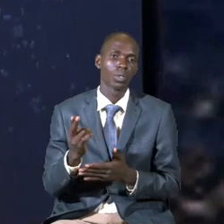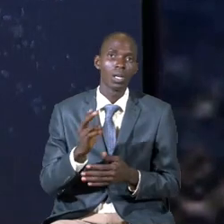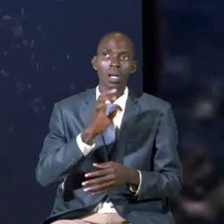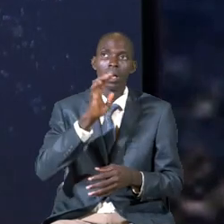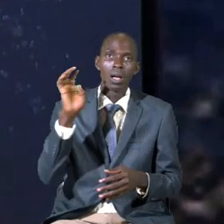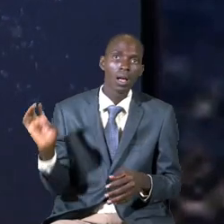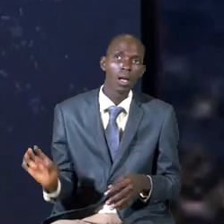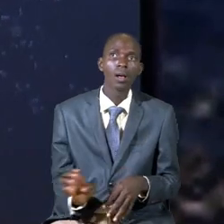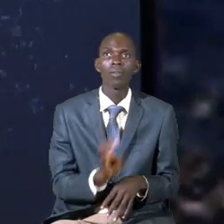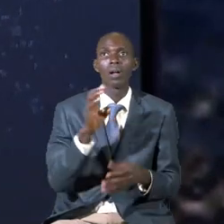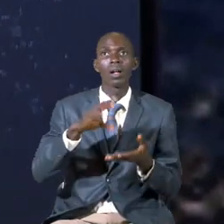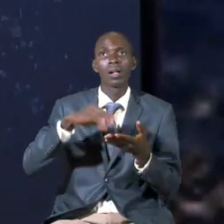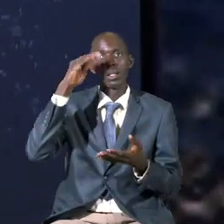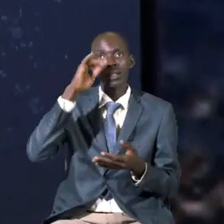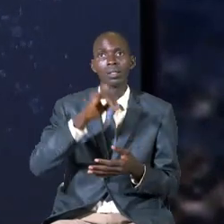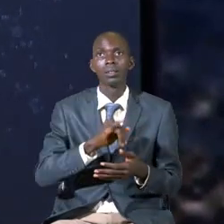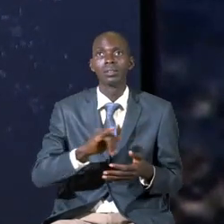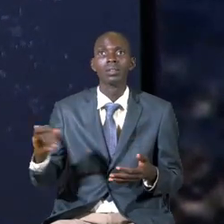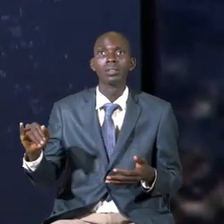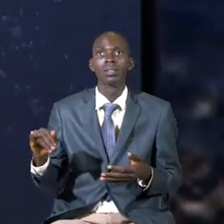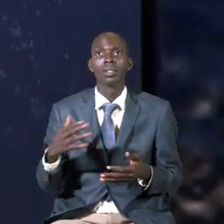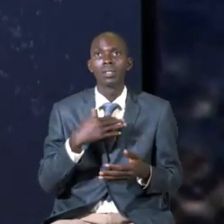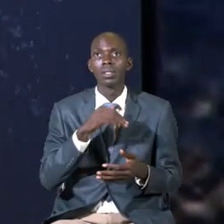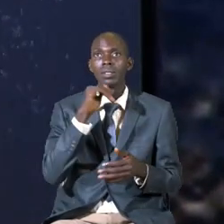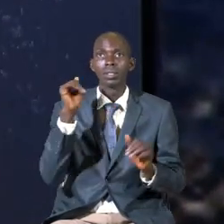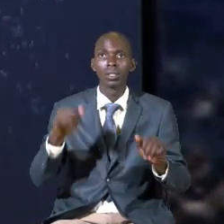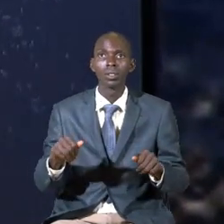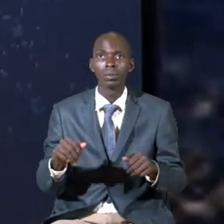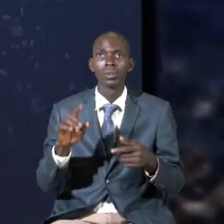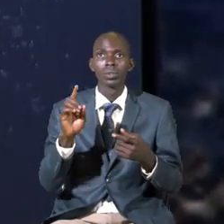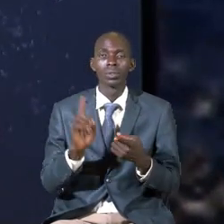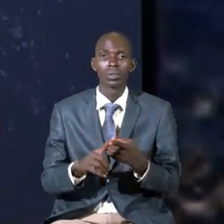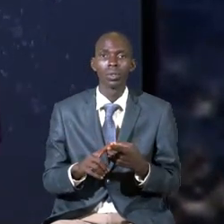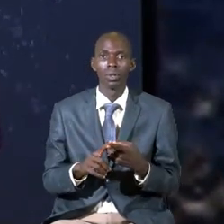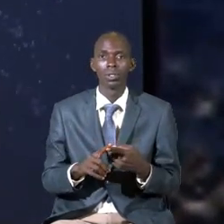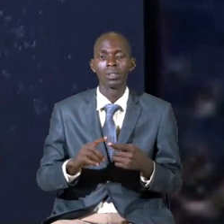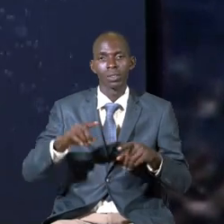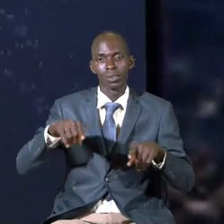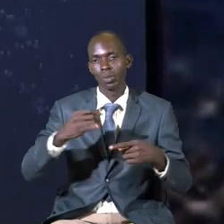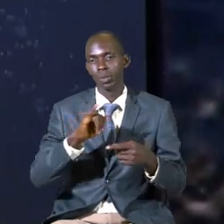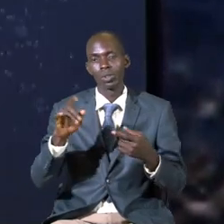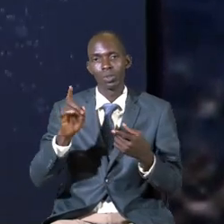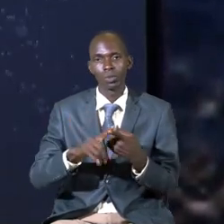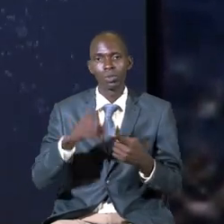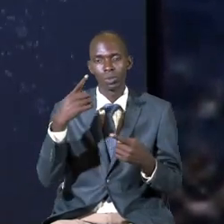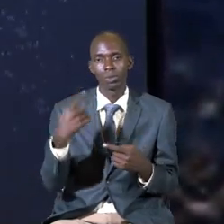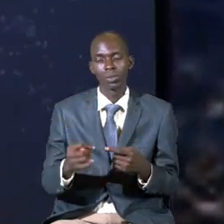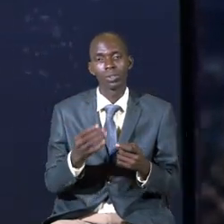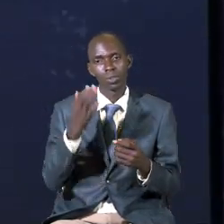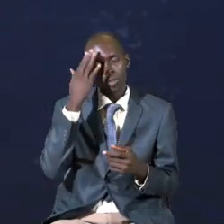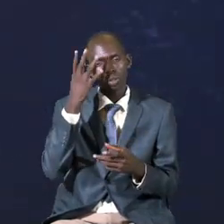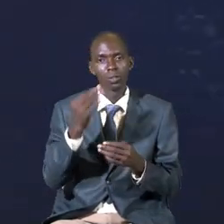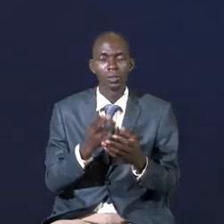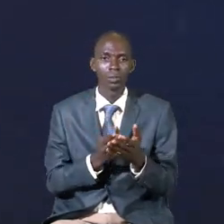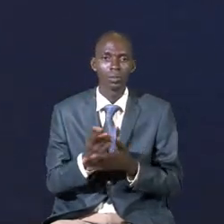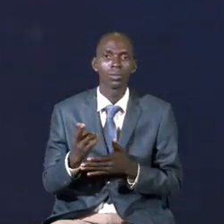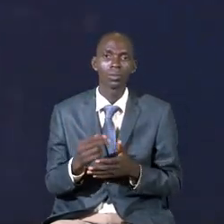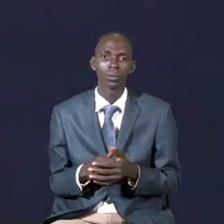learning and never able to come to the knowledge of the truth you